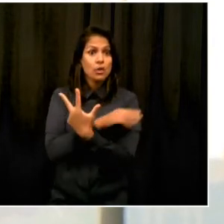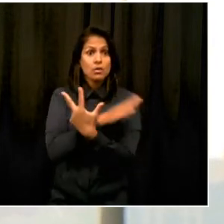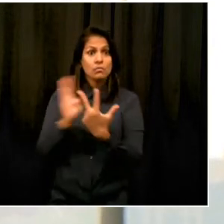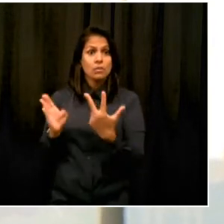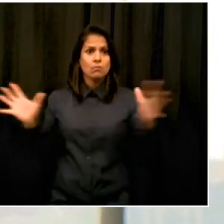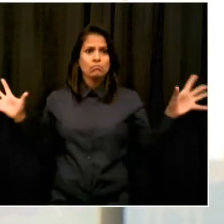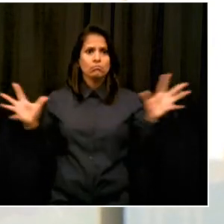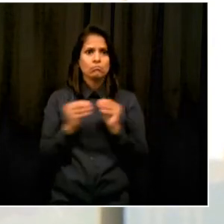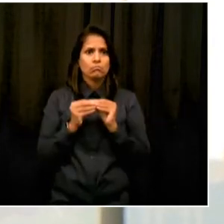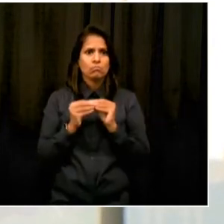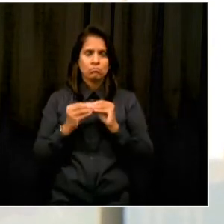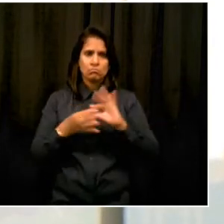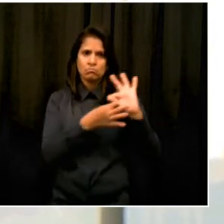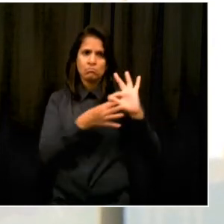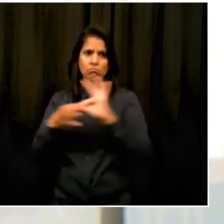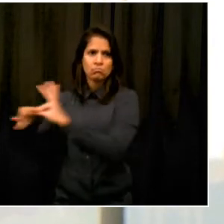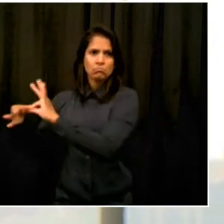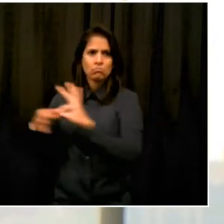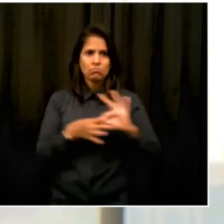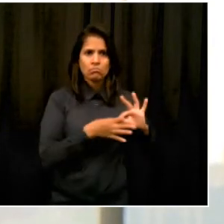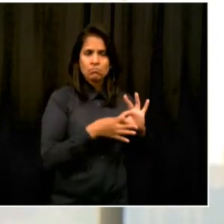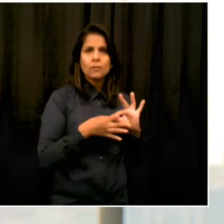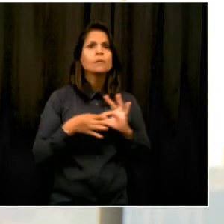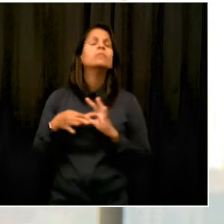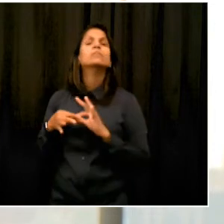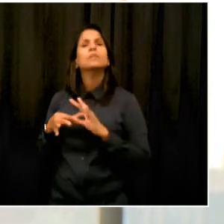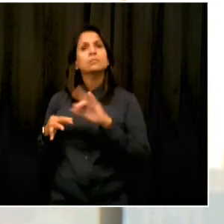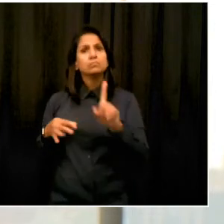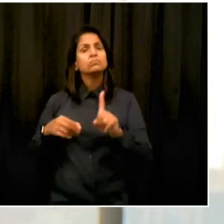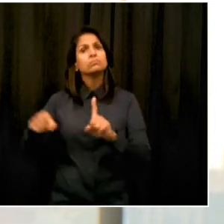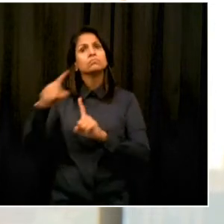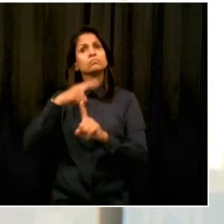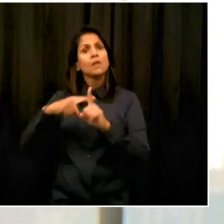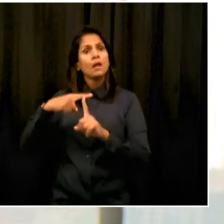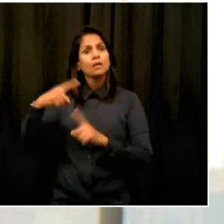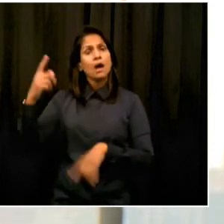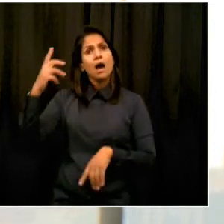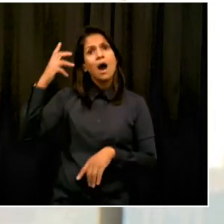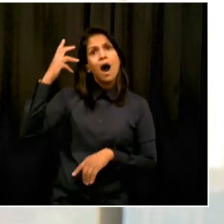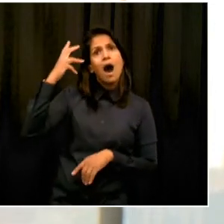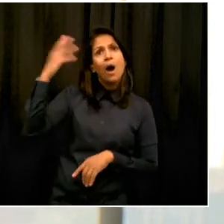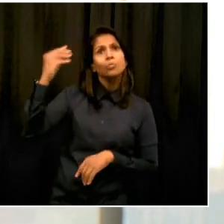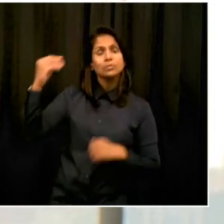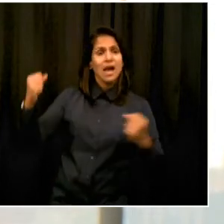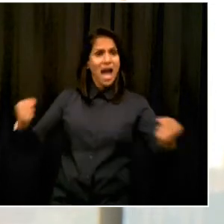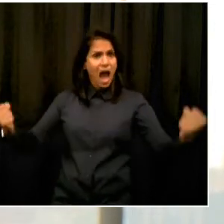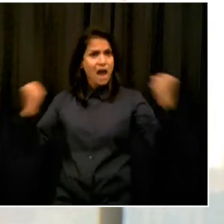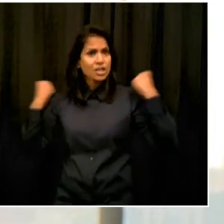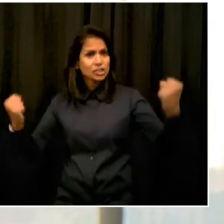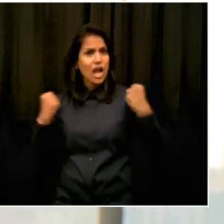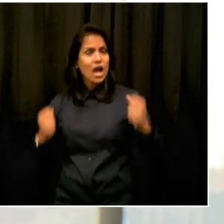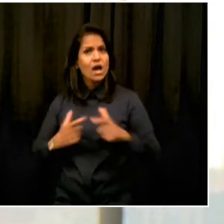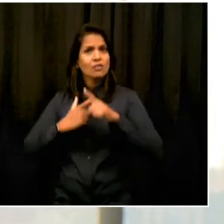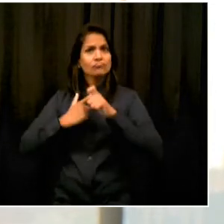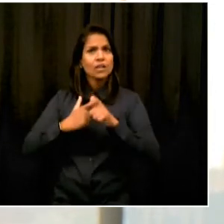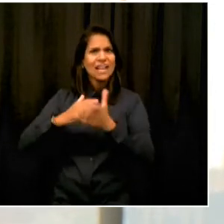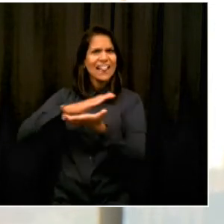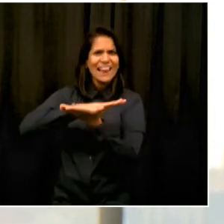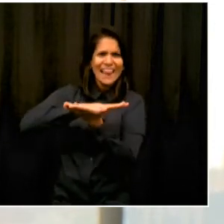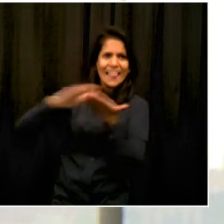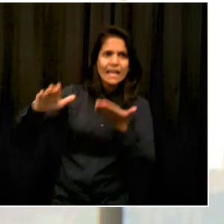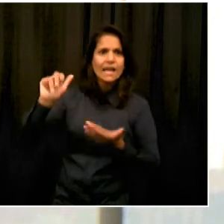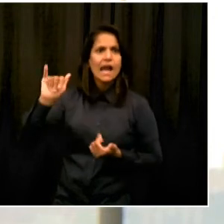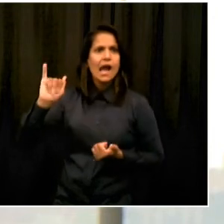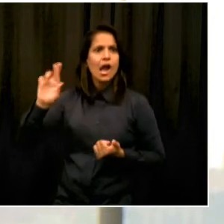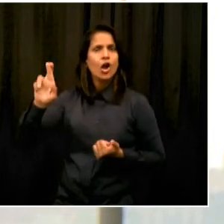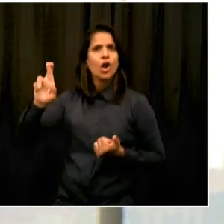understand that people have to get to work and opportunity with a quality mass transit system